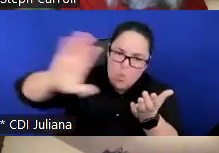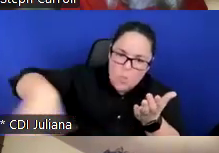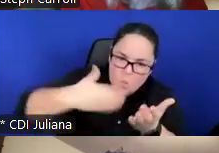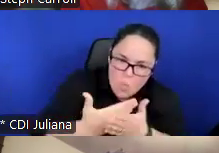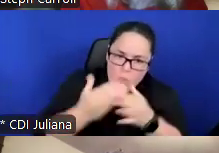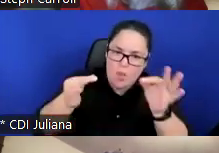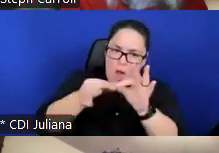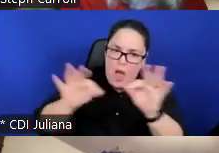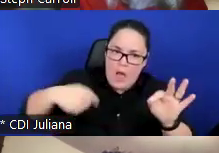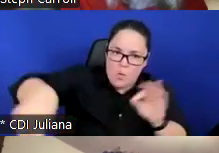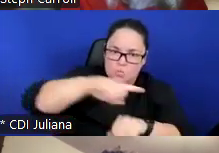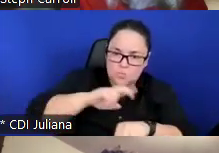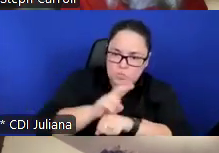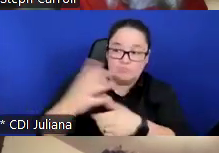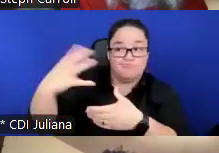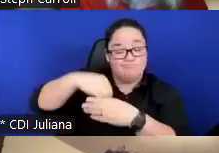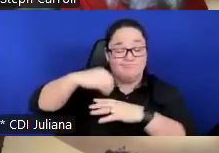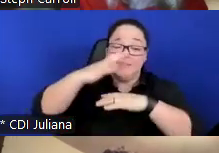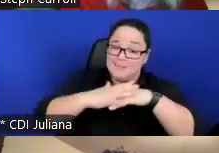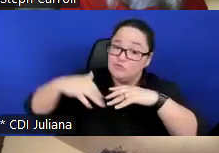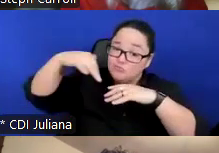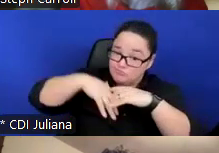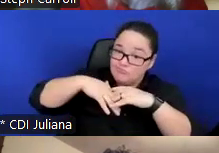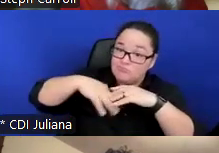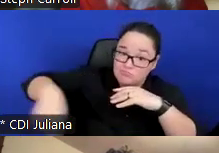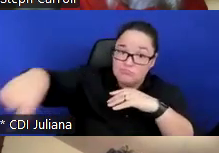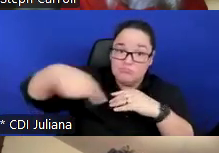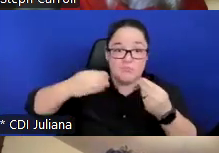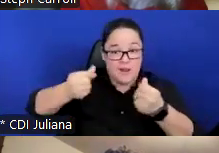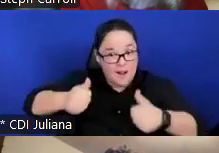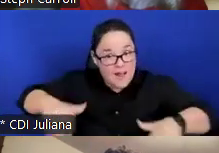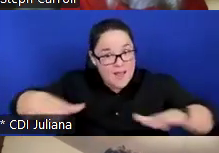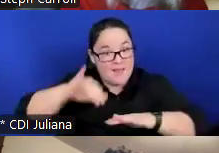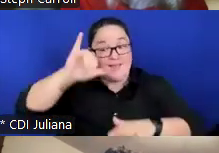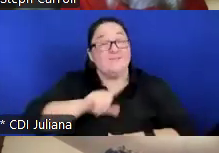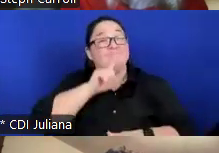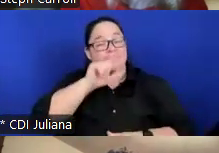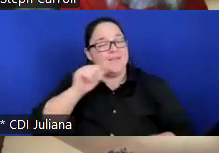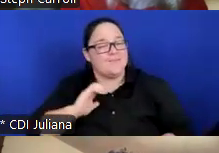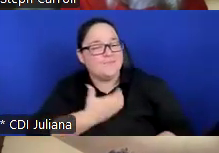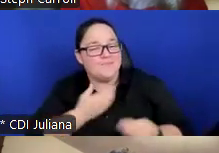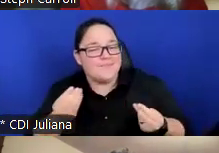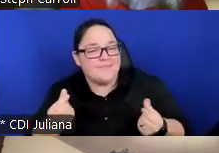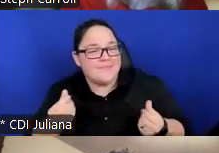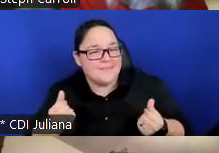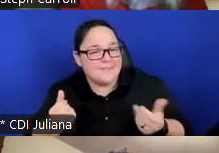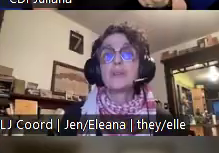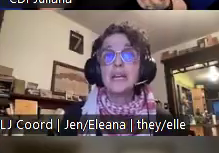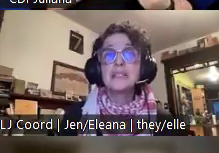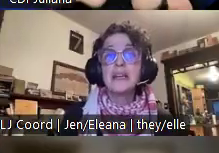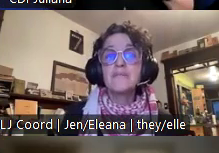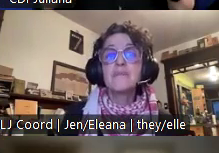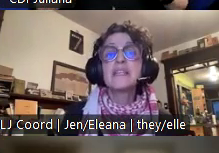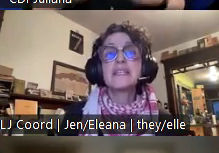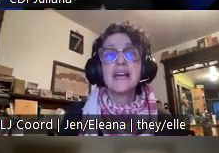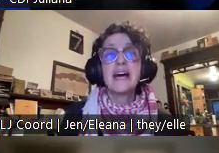where all of us Damos la are bienvenida al living. uso de lenguas más allá de las que We estamos are interpretando welcome to the hoy. use of other Favor de languages